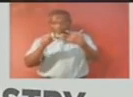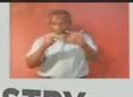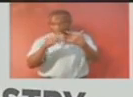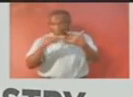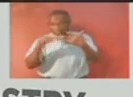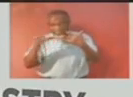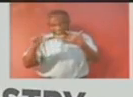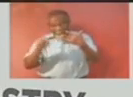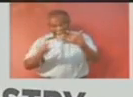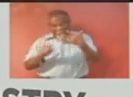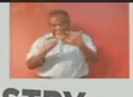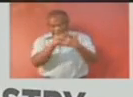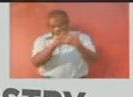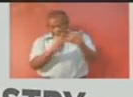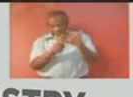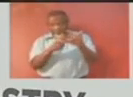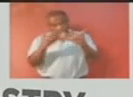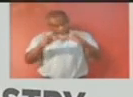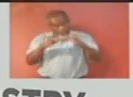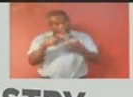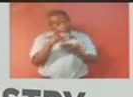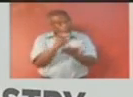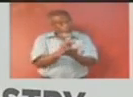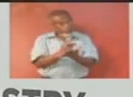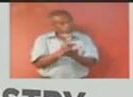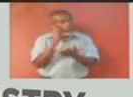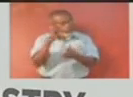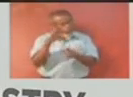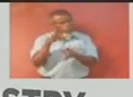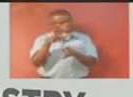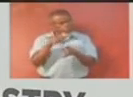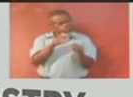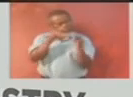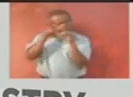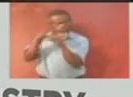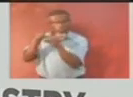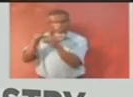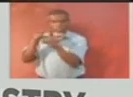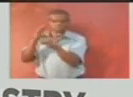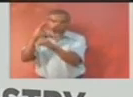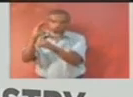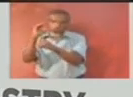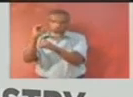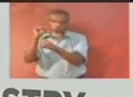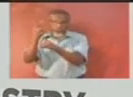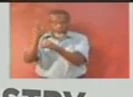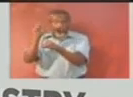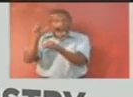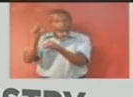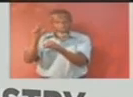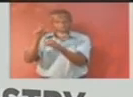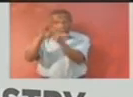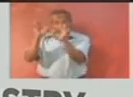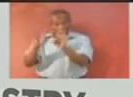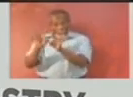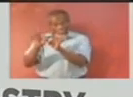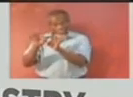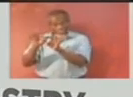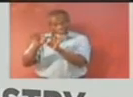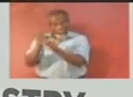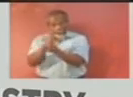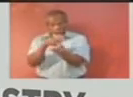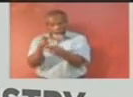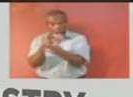be available through the COVAX facility. What is preventing more vaccines from coming? It's because